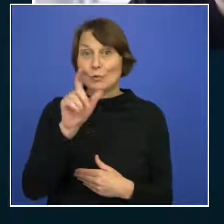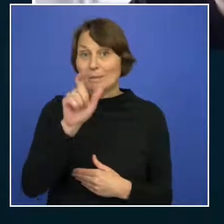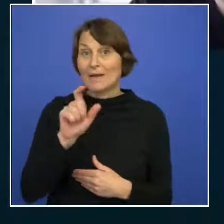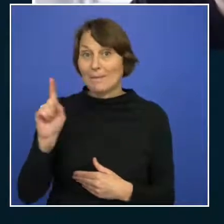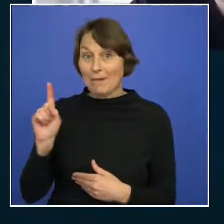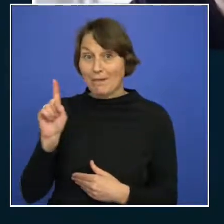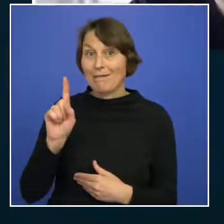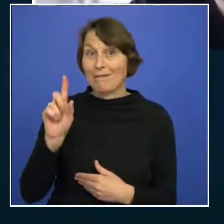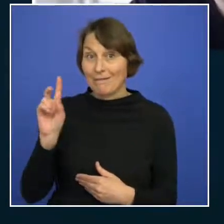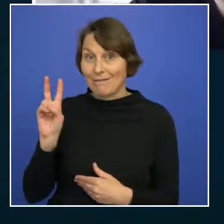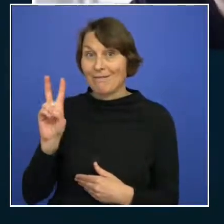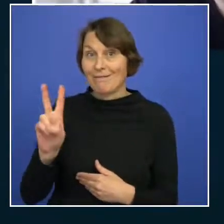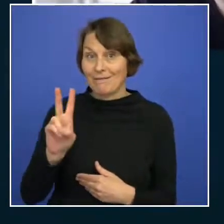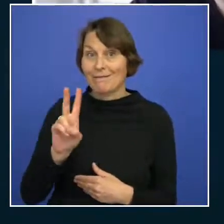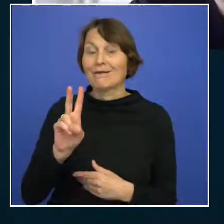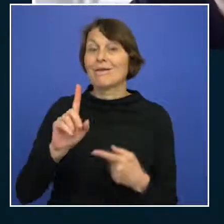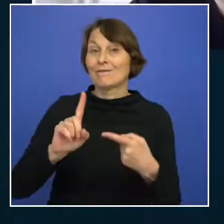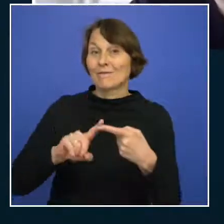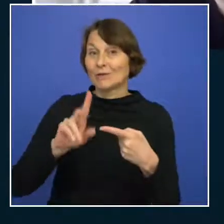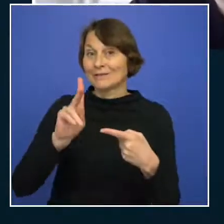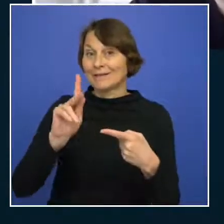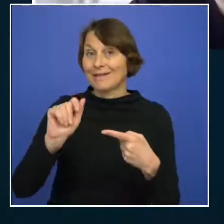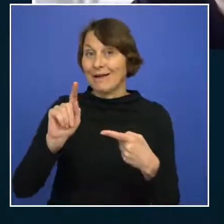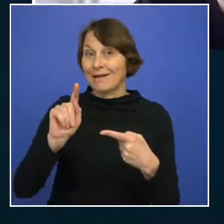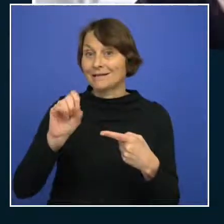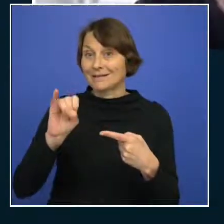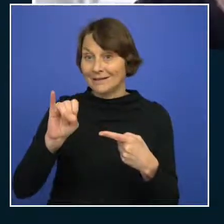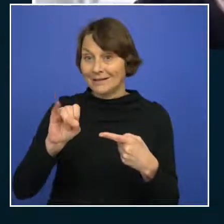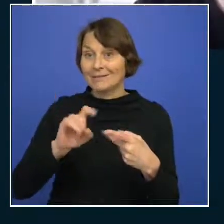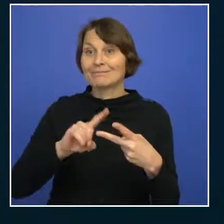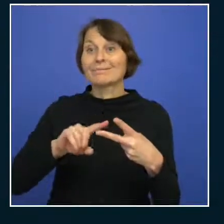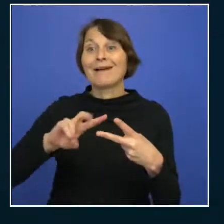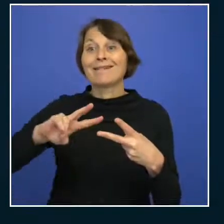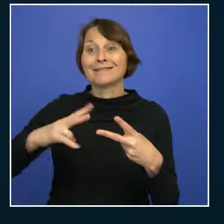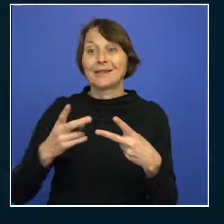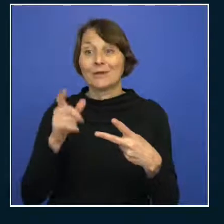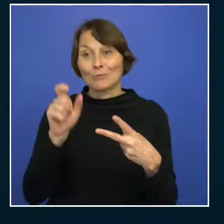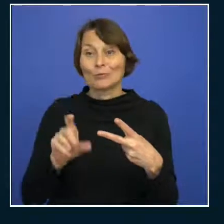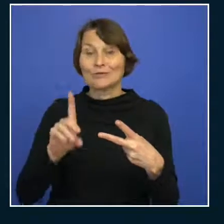I don't know if they're already backstage right now.